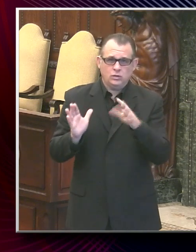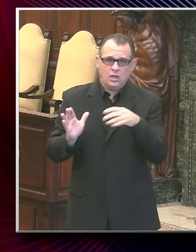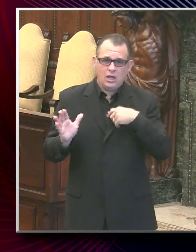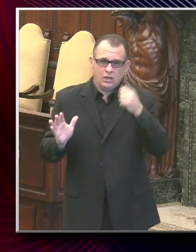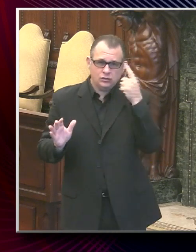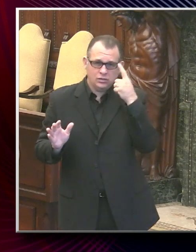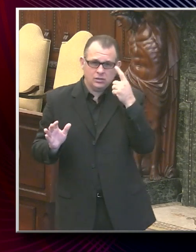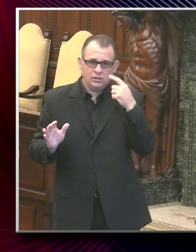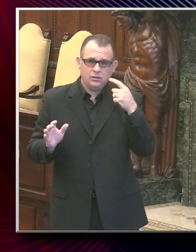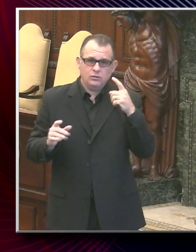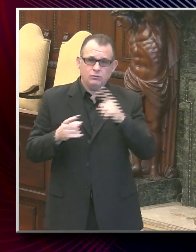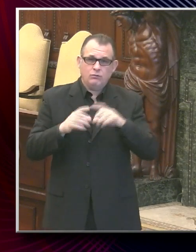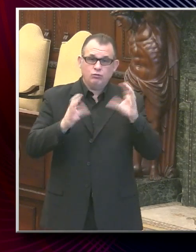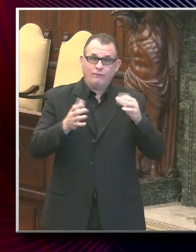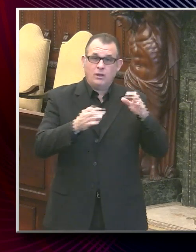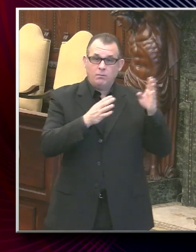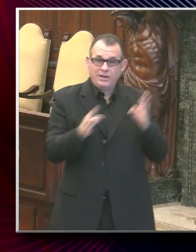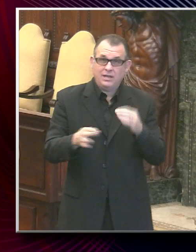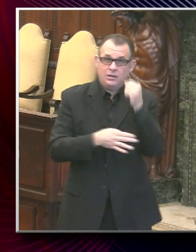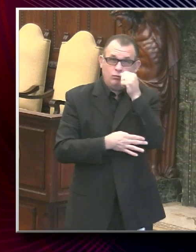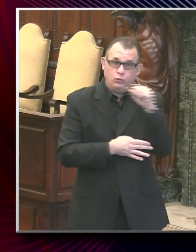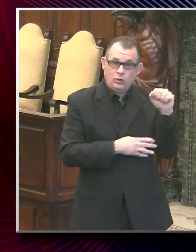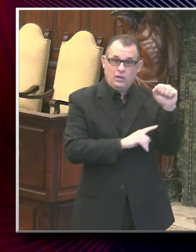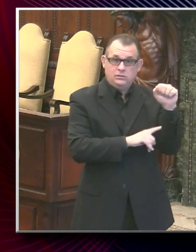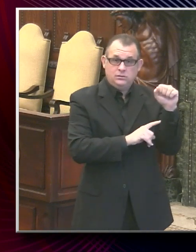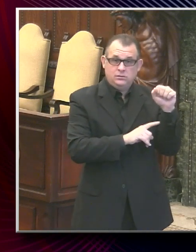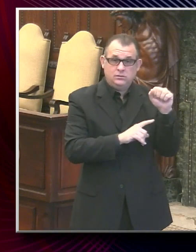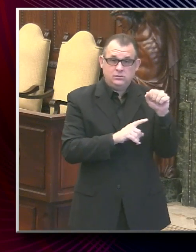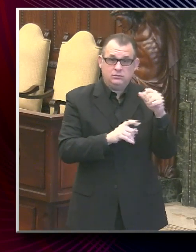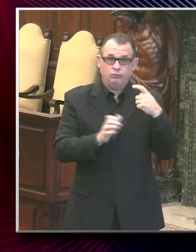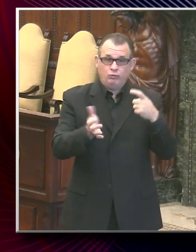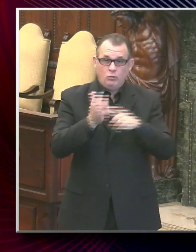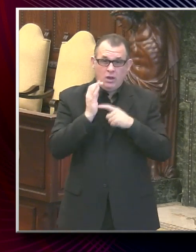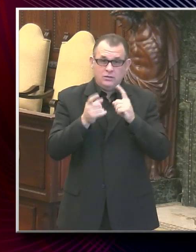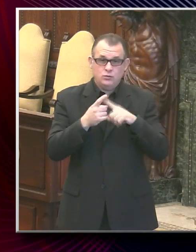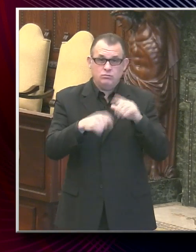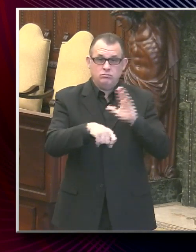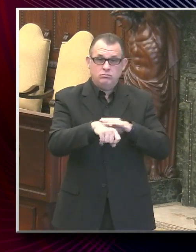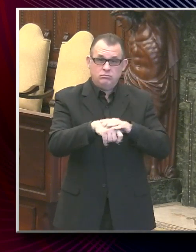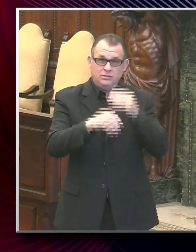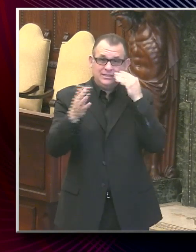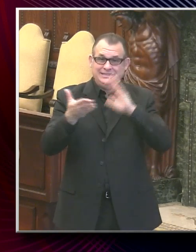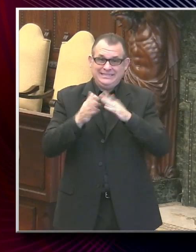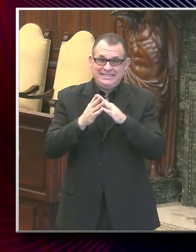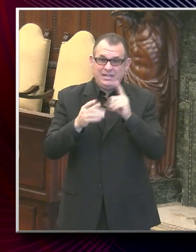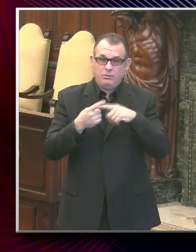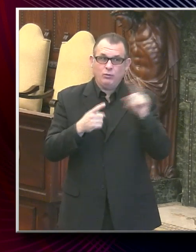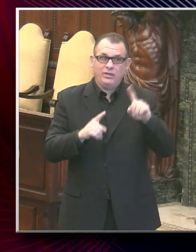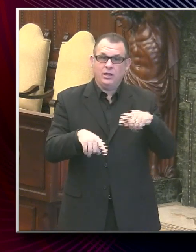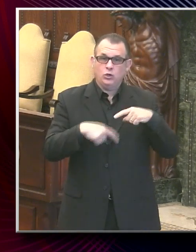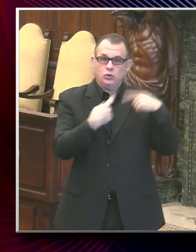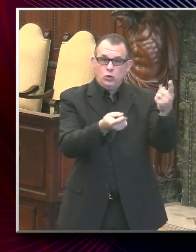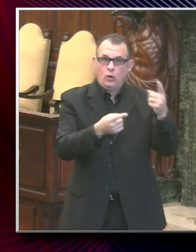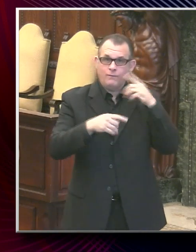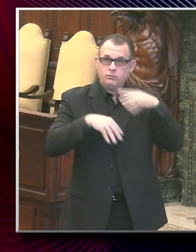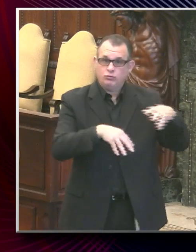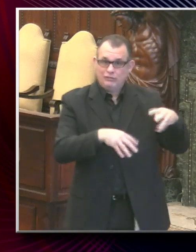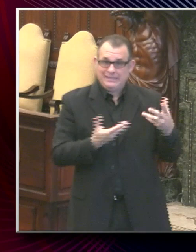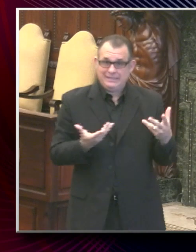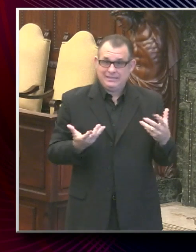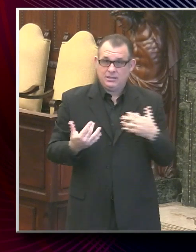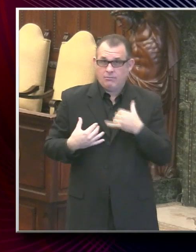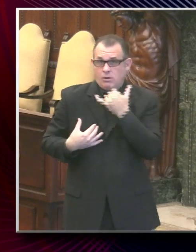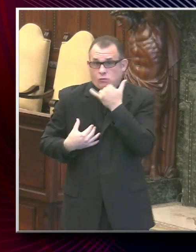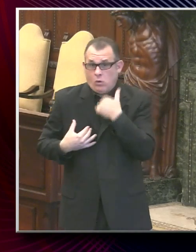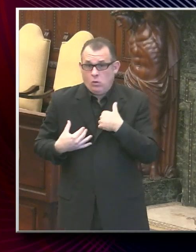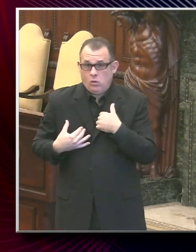plans a protest like the one on June 1st, they're required to alert the city of their route. Correct me if I'm wrong, Mr. Mayor,